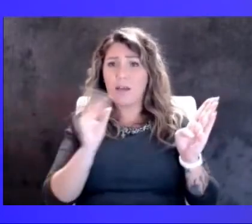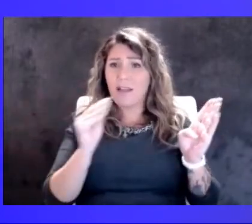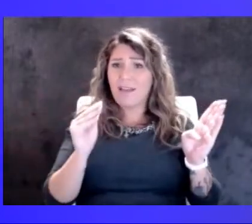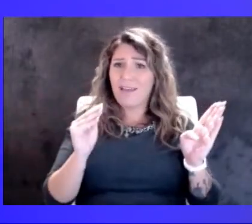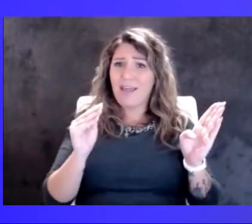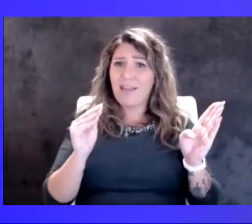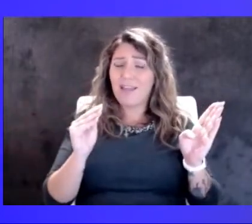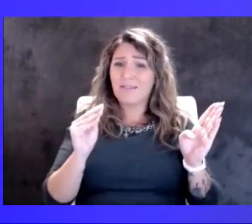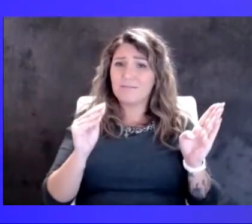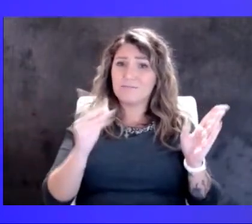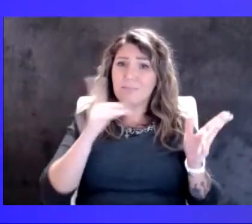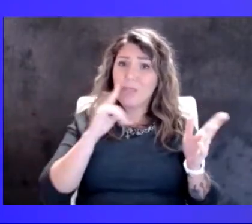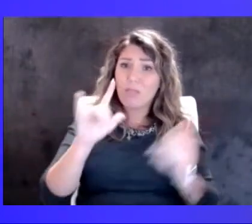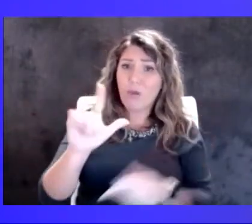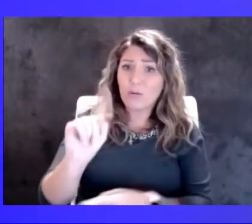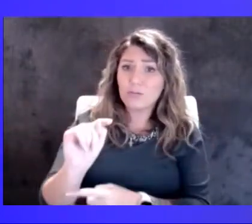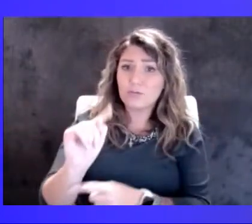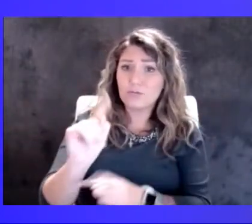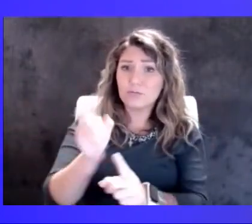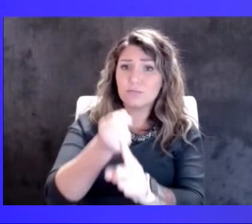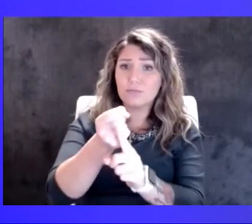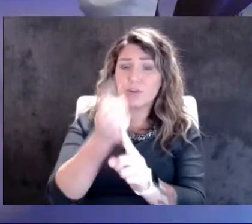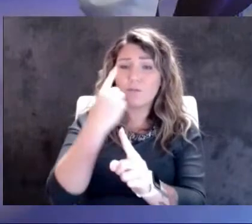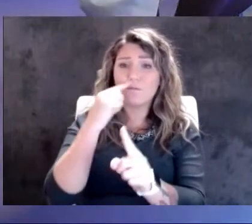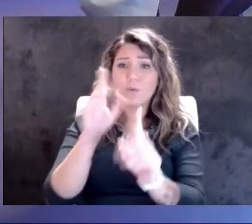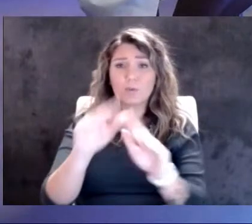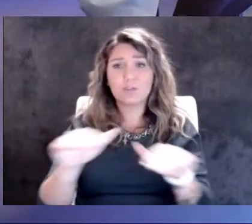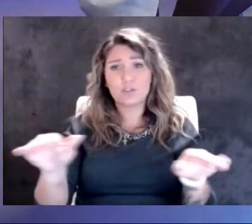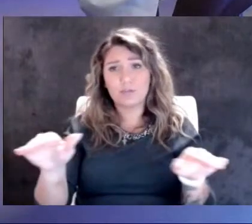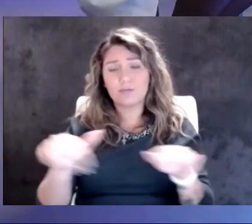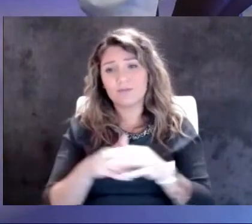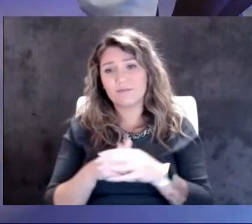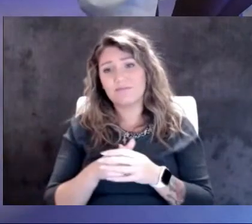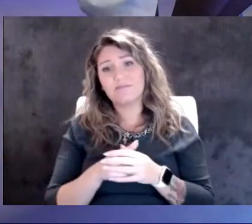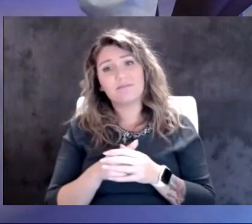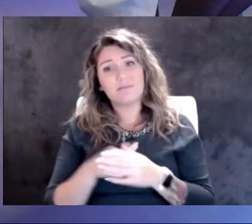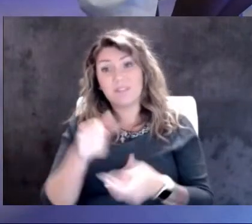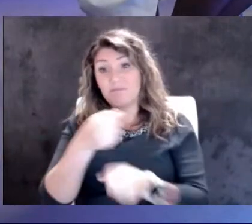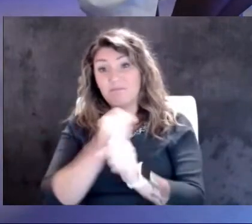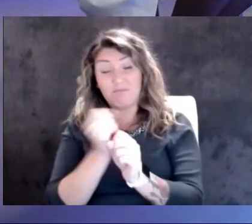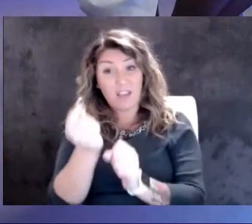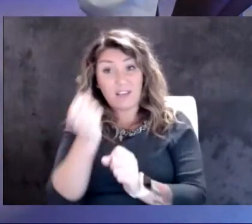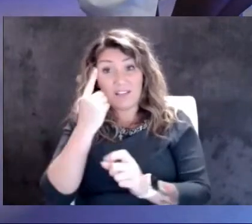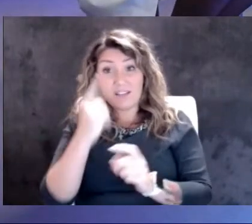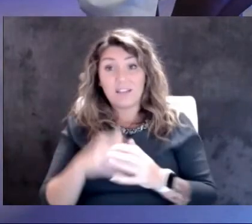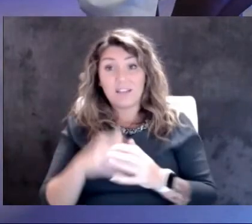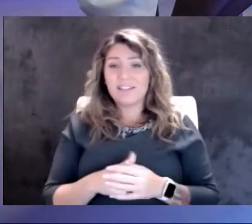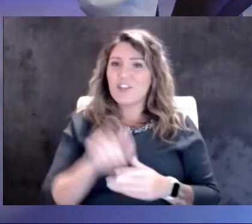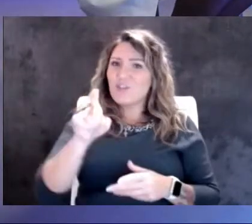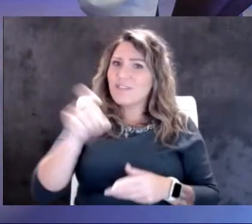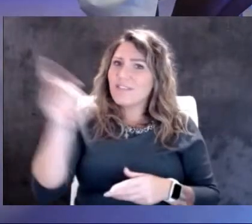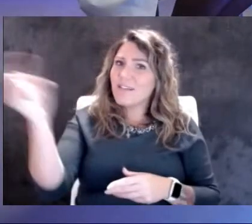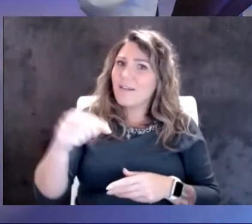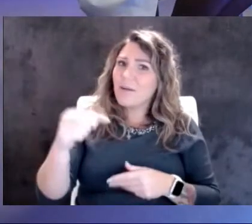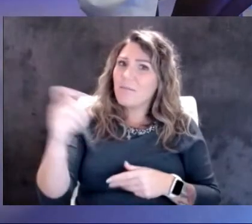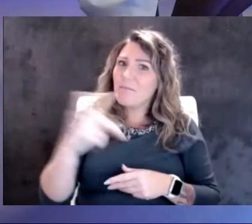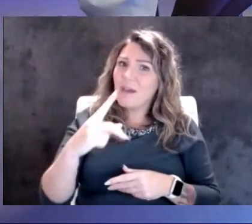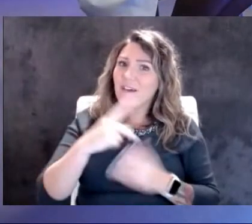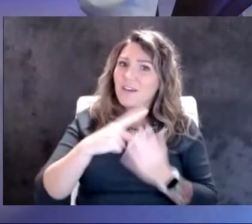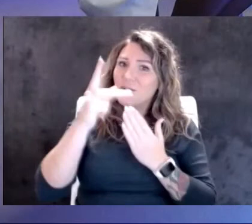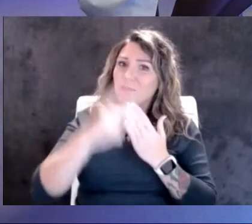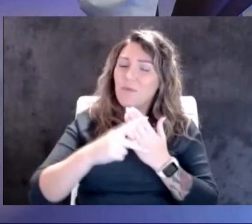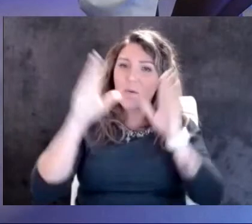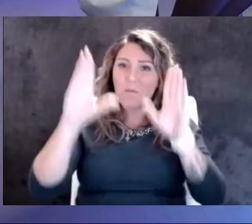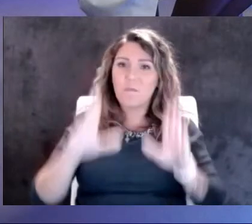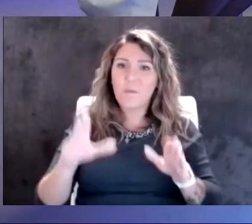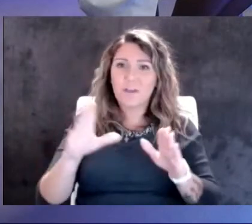impact that's being had on children. Yeah, that makes such good sense. So we have to have you back on the program. You did a great job. Write down all your thoughts. We'll call it